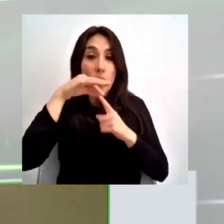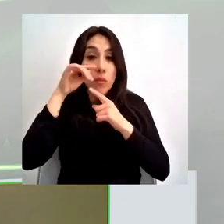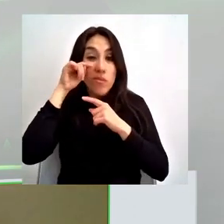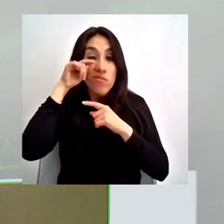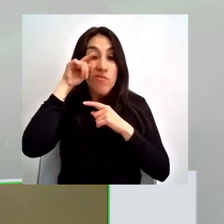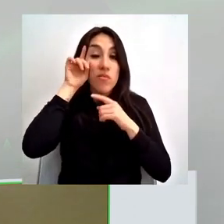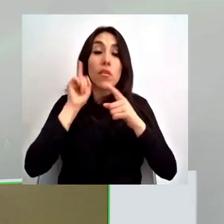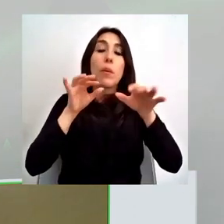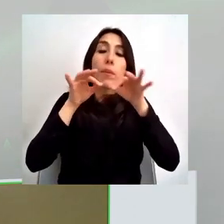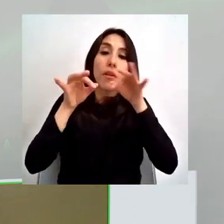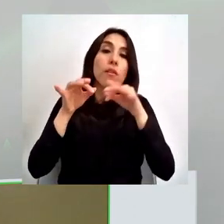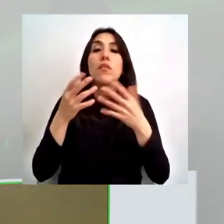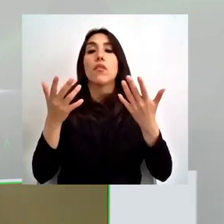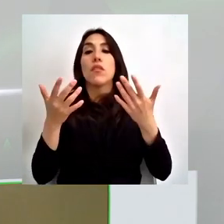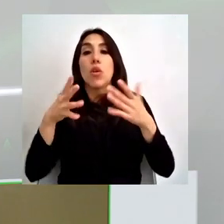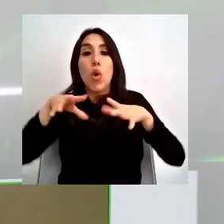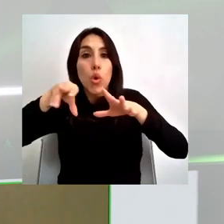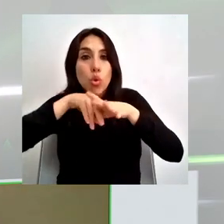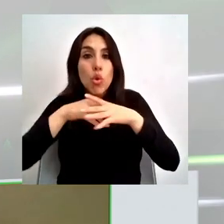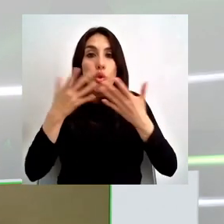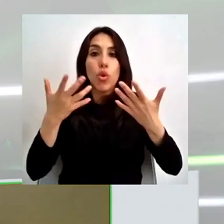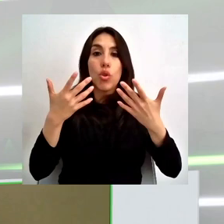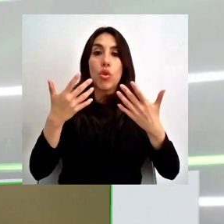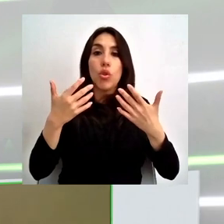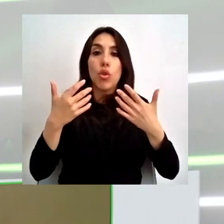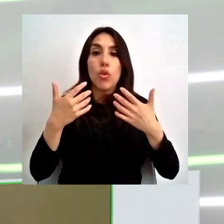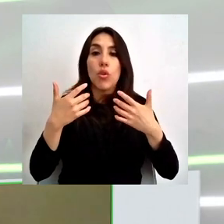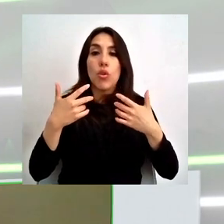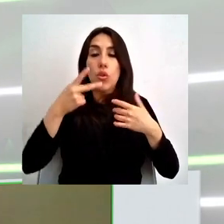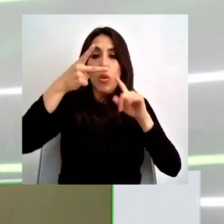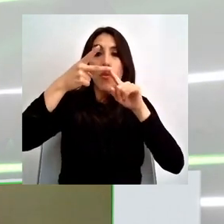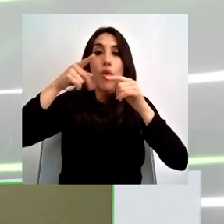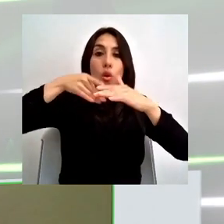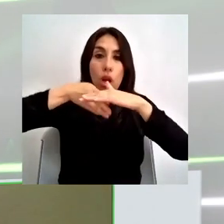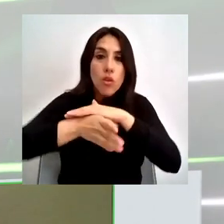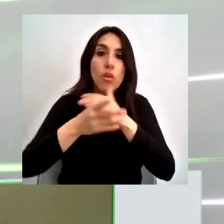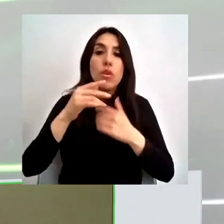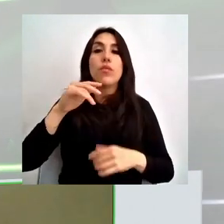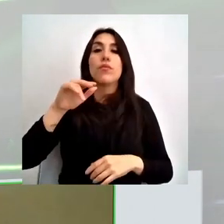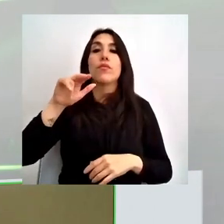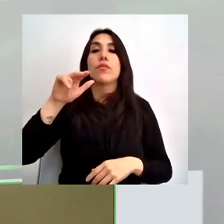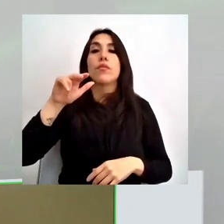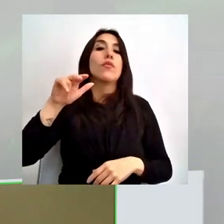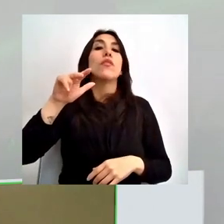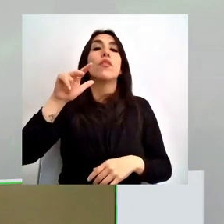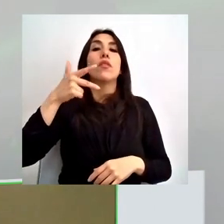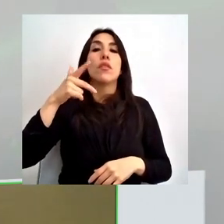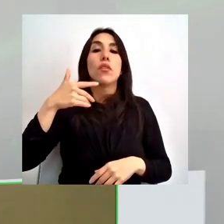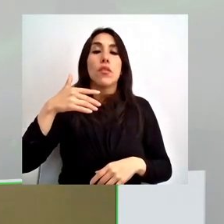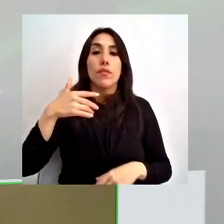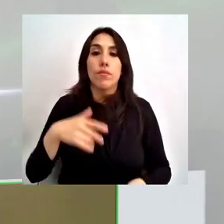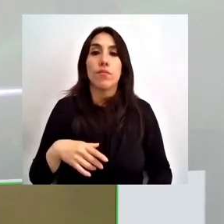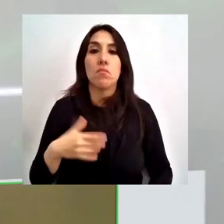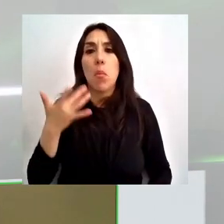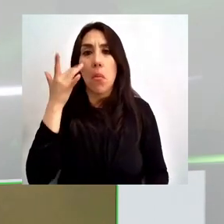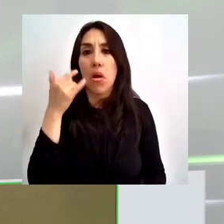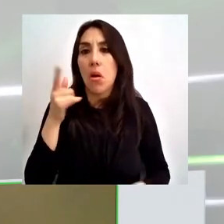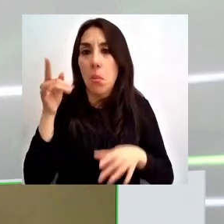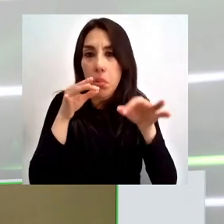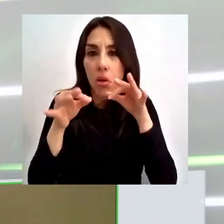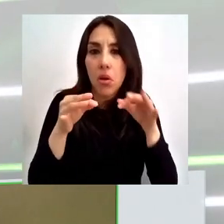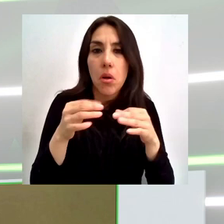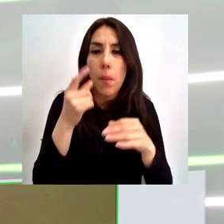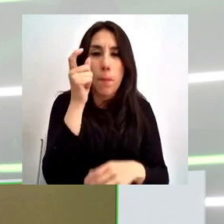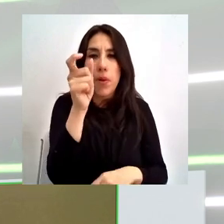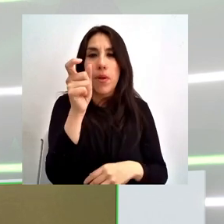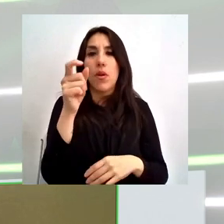so important. You can talk about inclusion, but it has to be accessible. It has to be accessible.